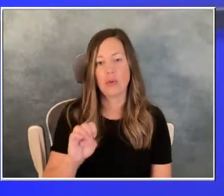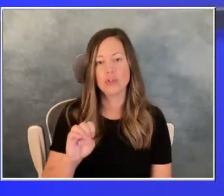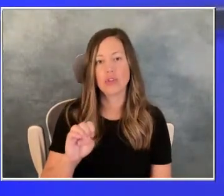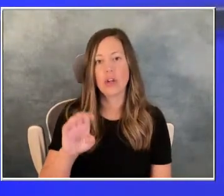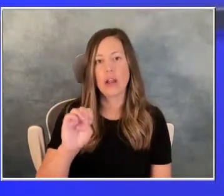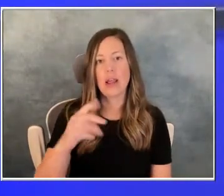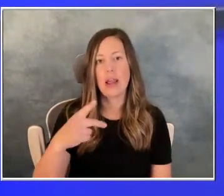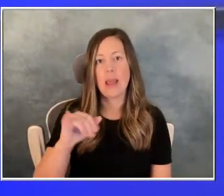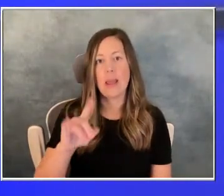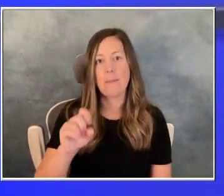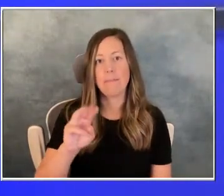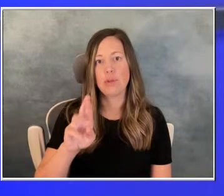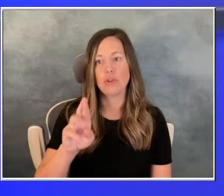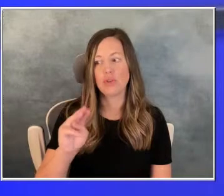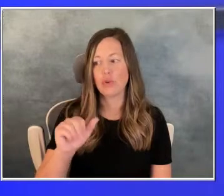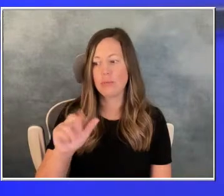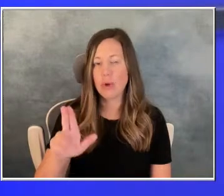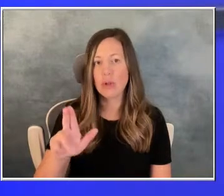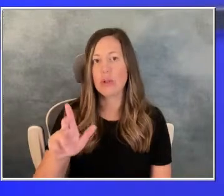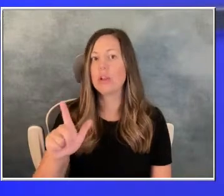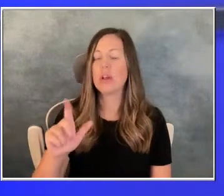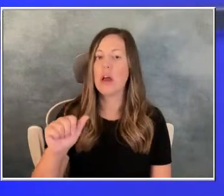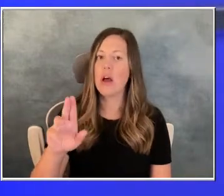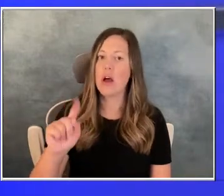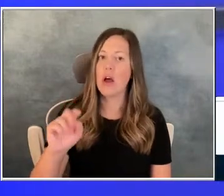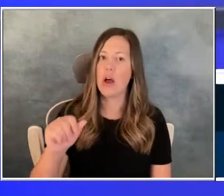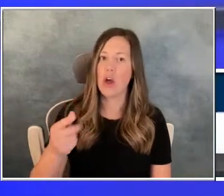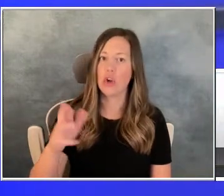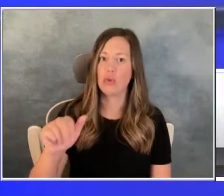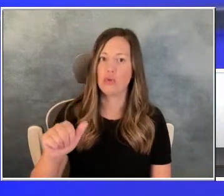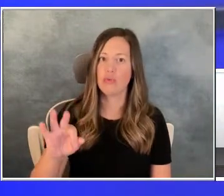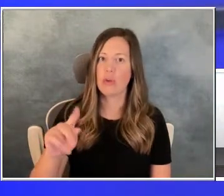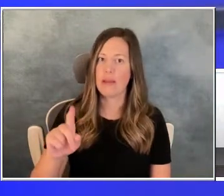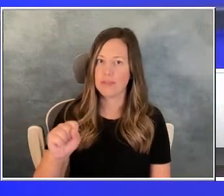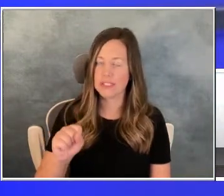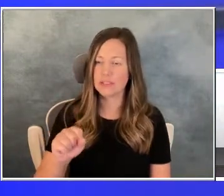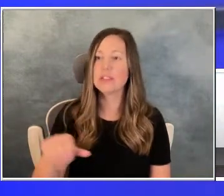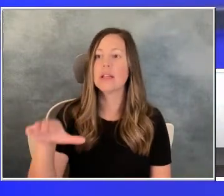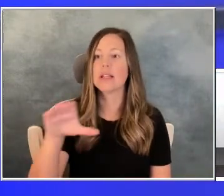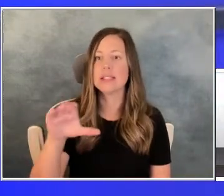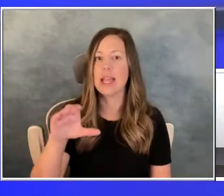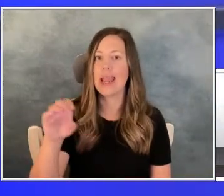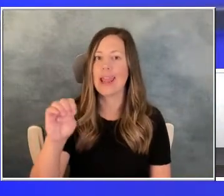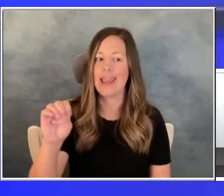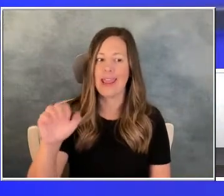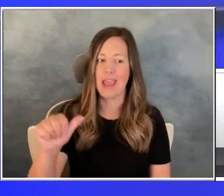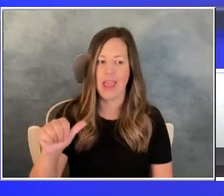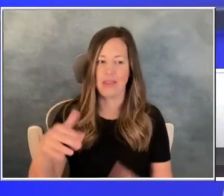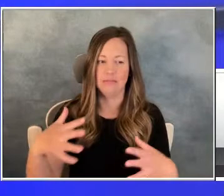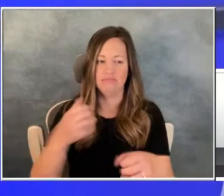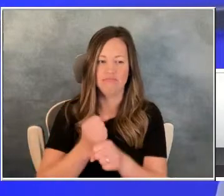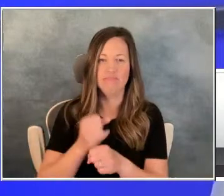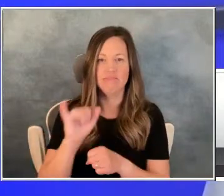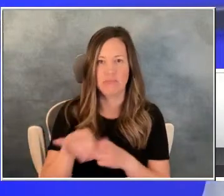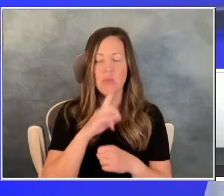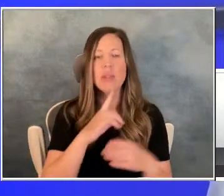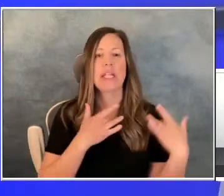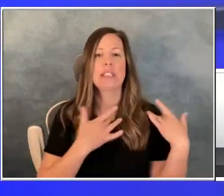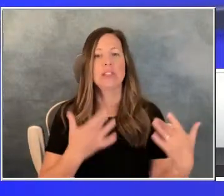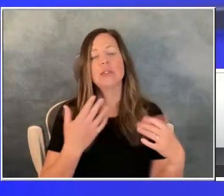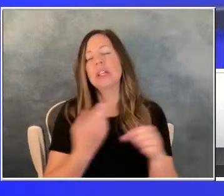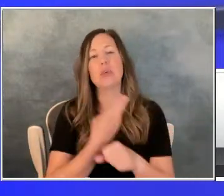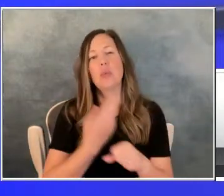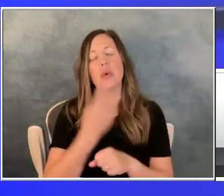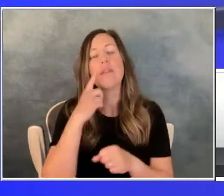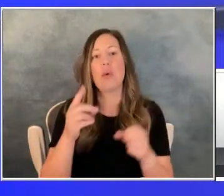is something that's been around for now nearly 20 years. It's been used usually for burns when it is much larger surface area.